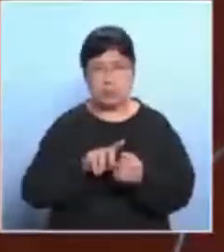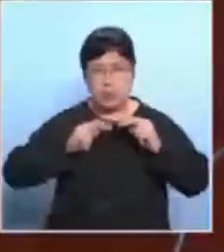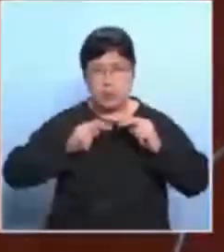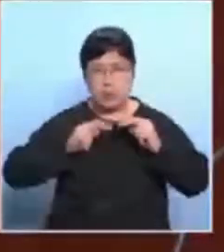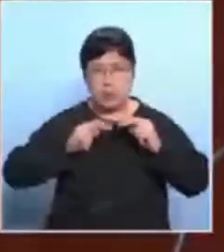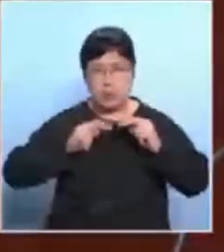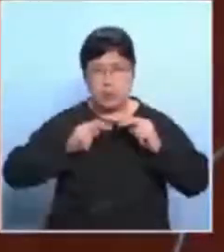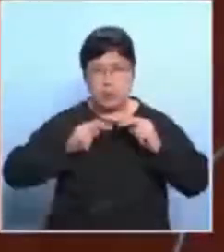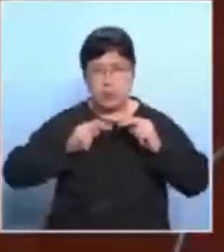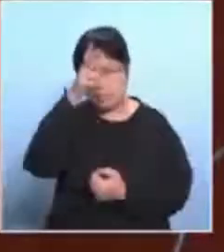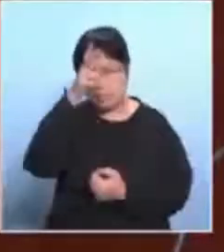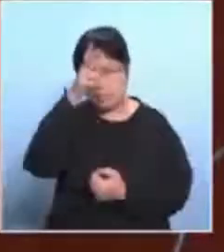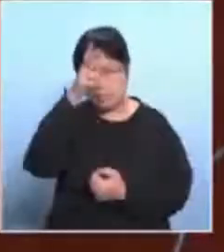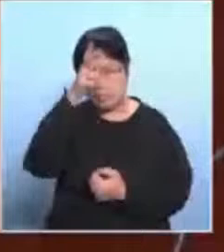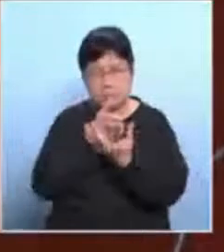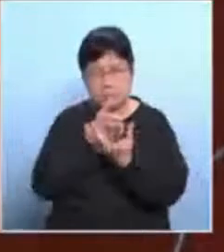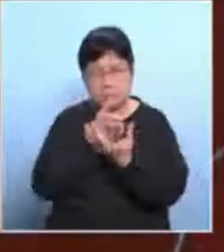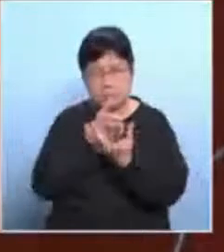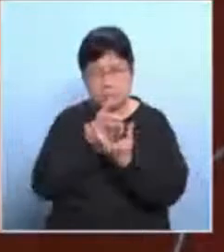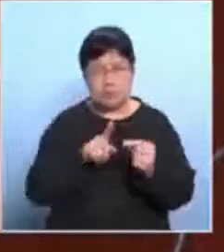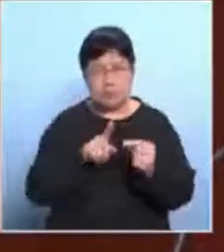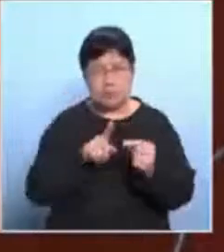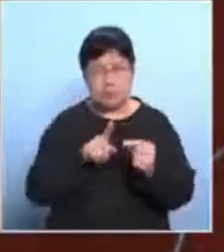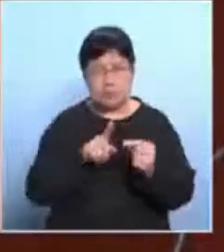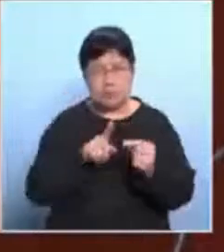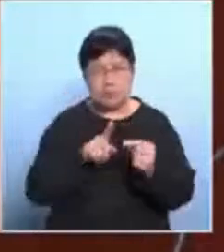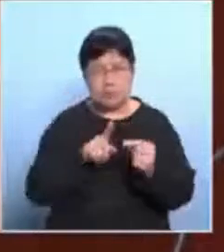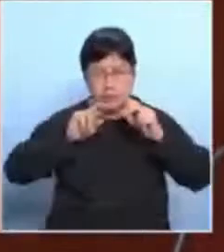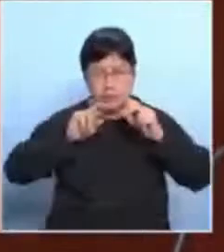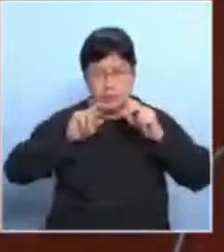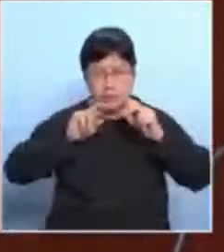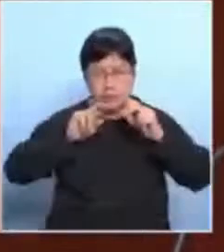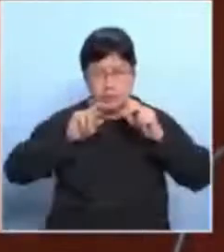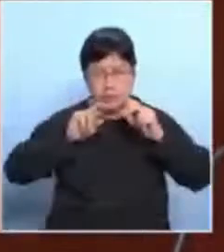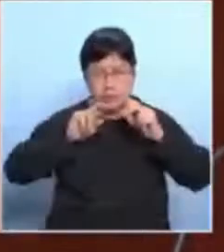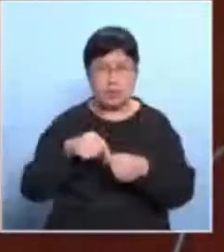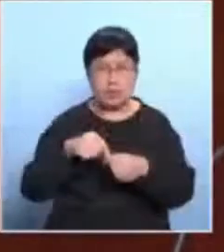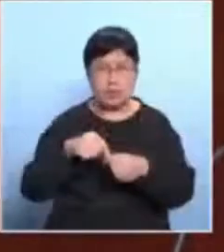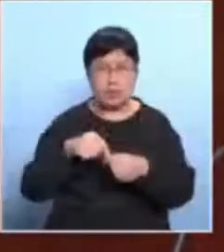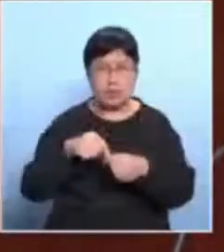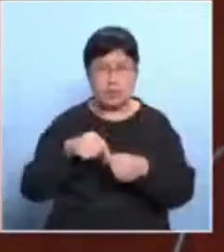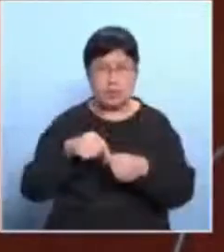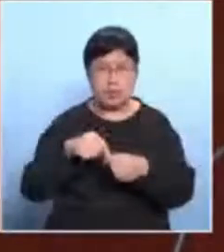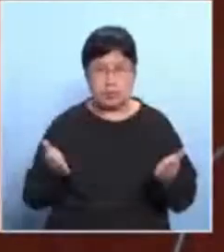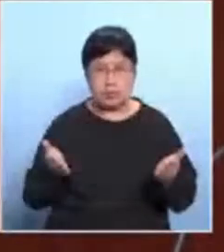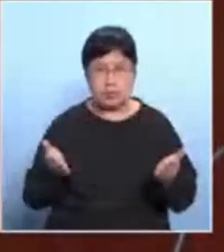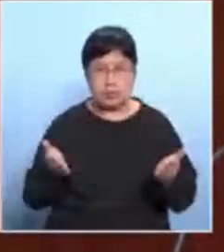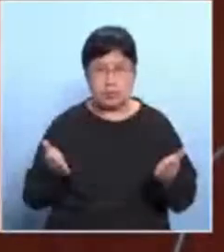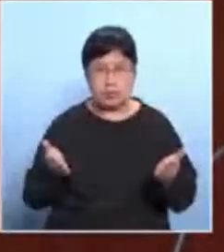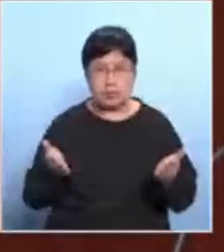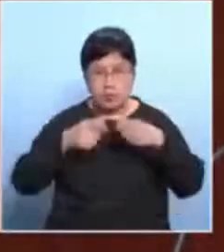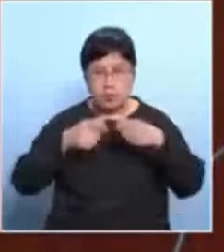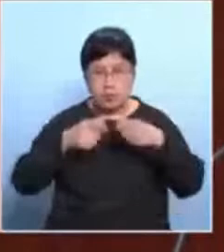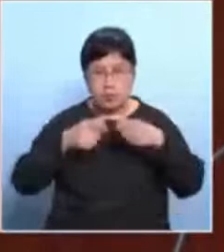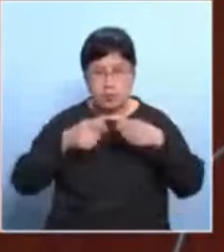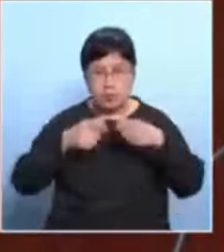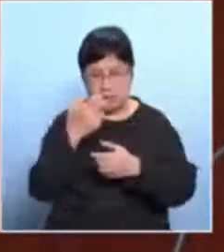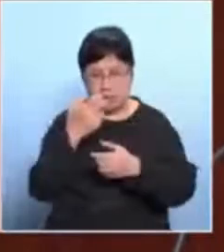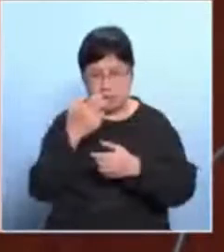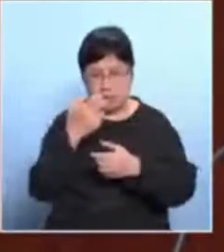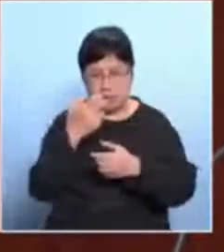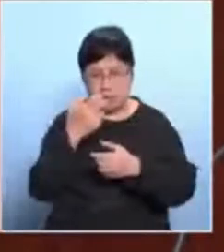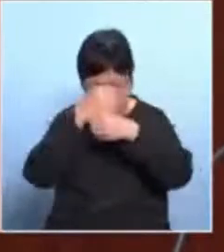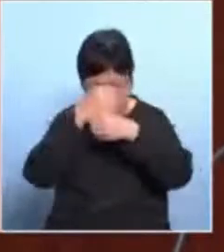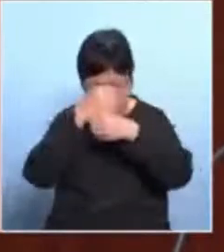will actively promote the development of Chinese medicine in Hong Kong. We will, 1. Promote testing of and scientific research on Chinese